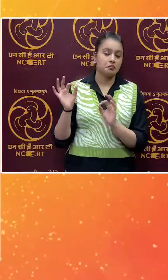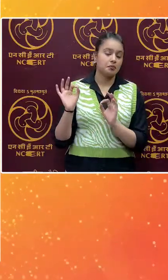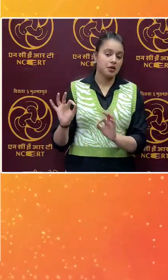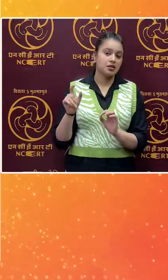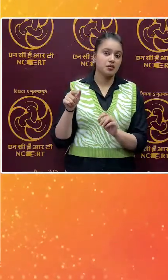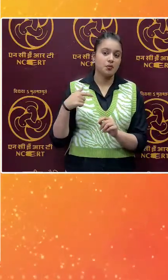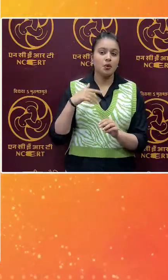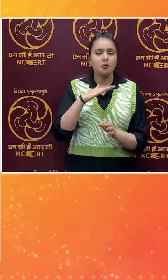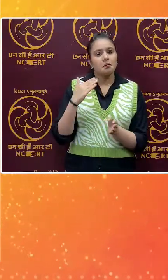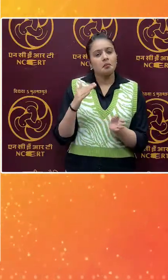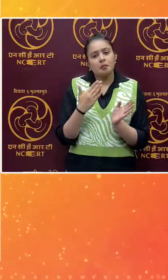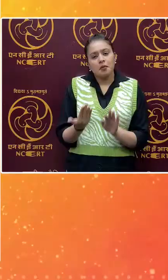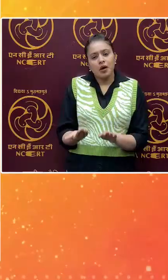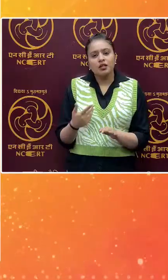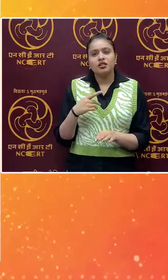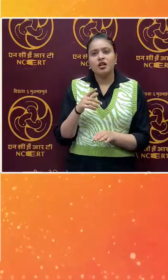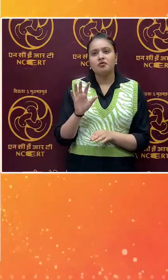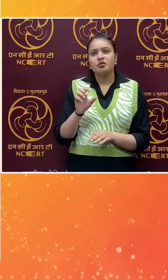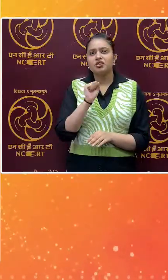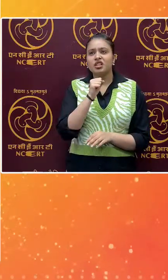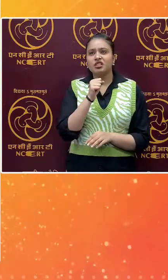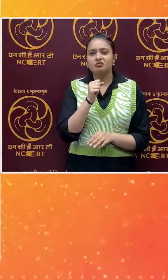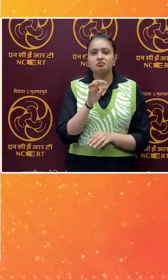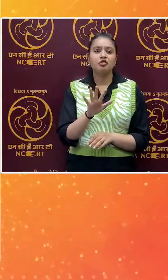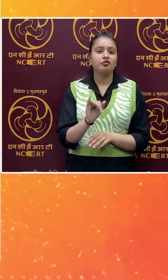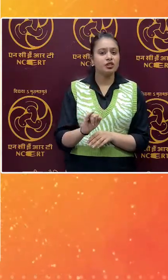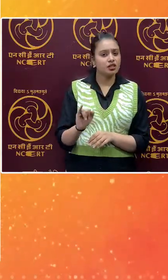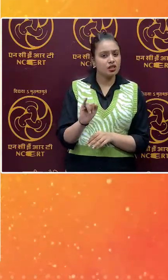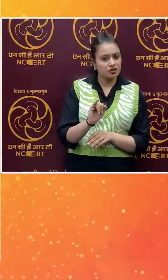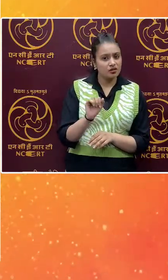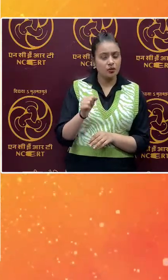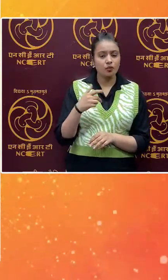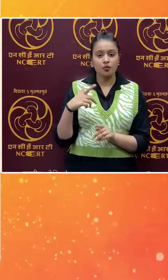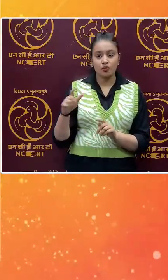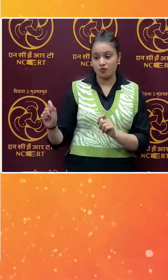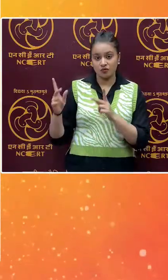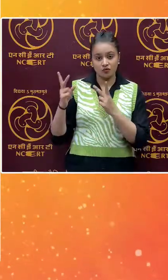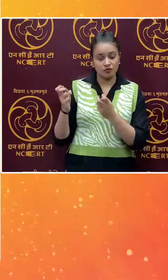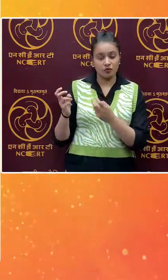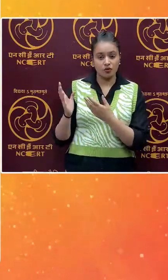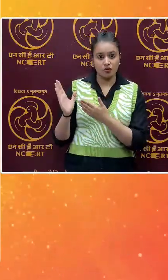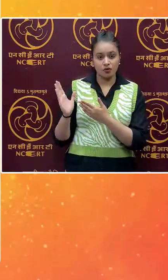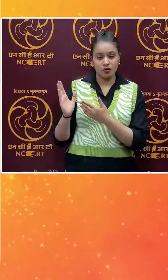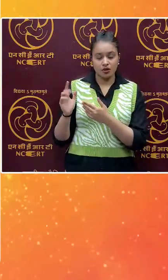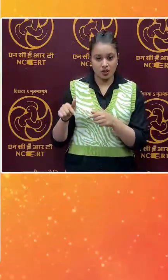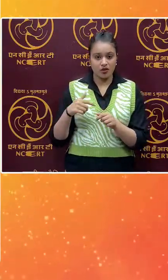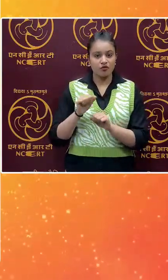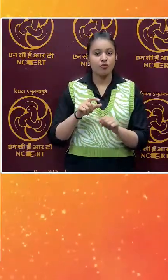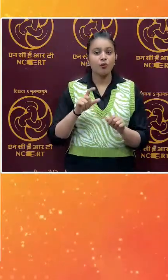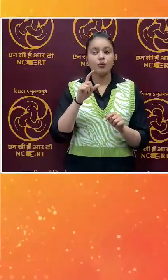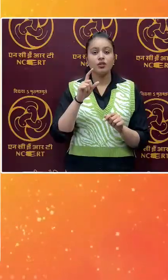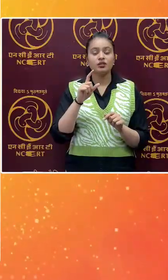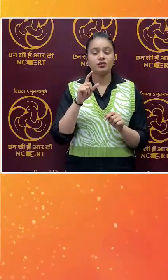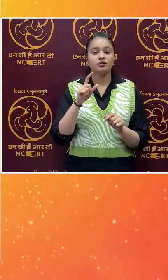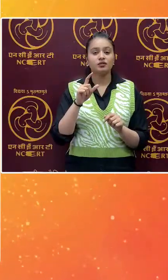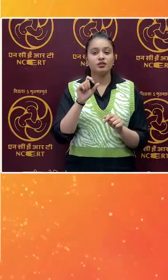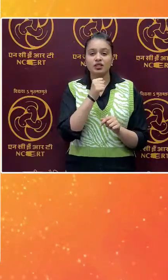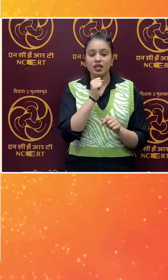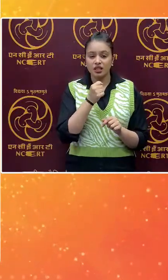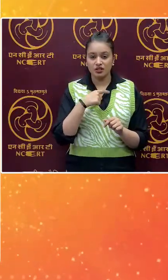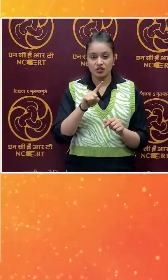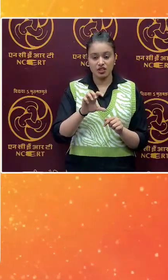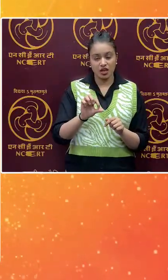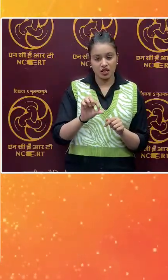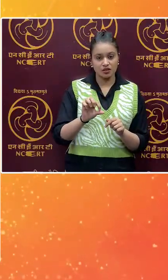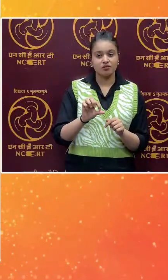he passed away when he was just 56. Yeah. Look at his contemporaries who Absolutely. lived up to the age of 90s. A